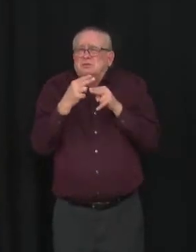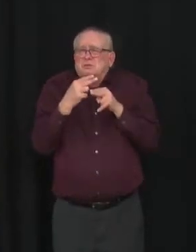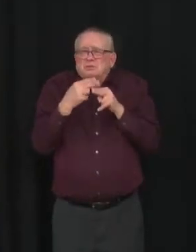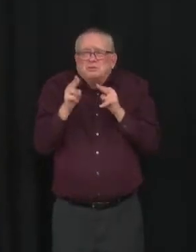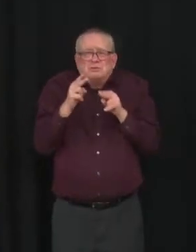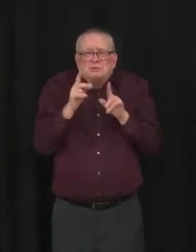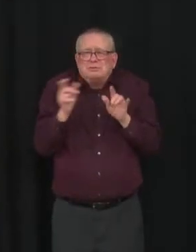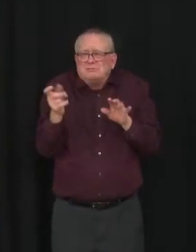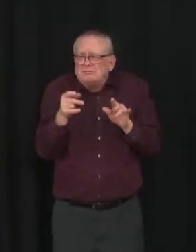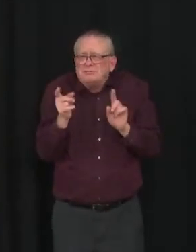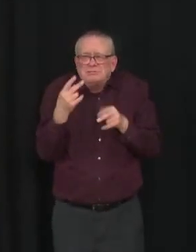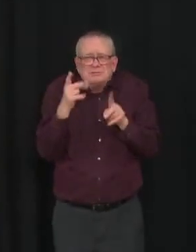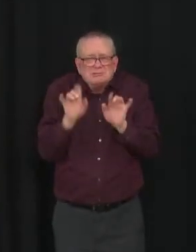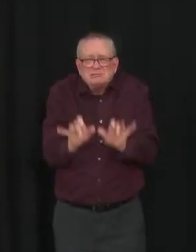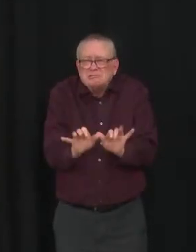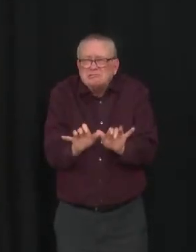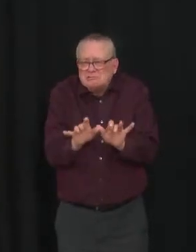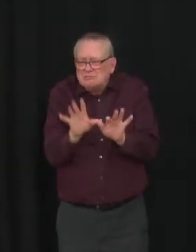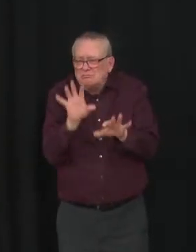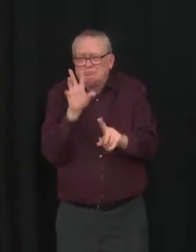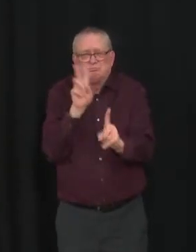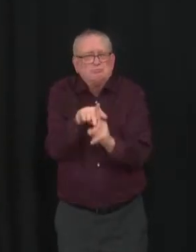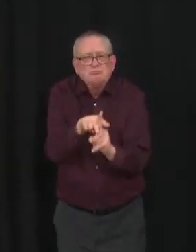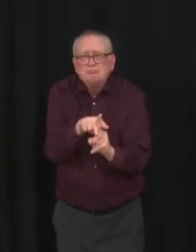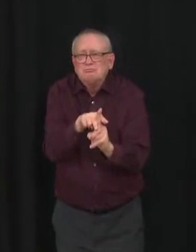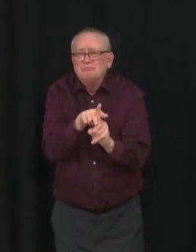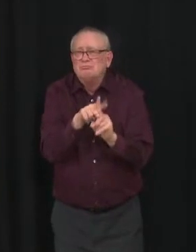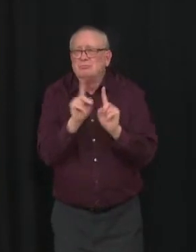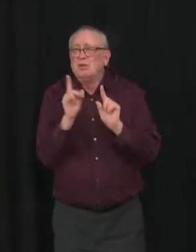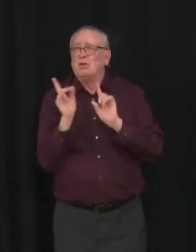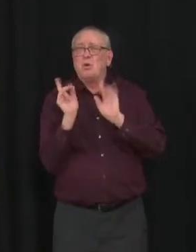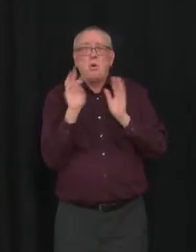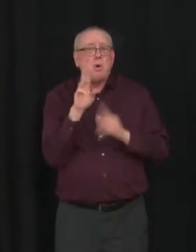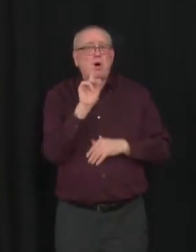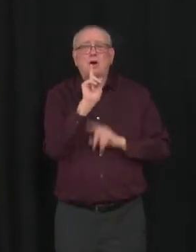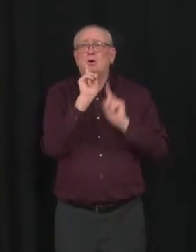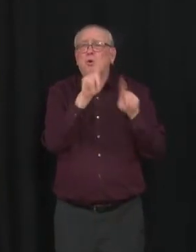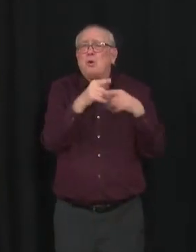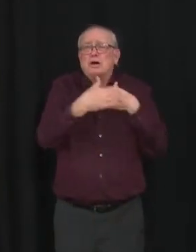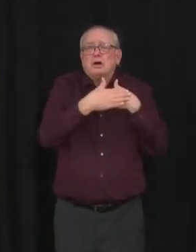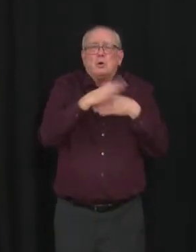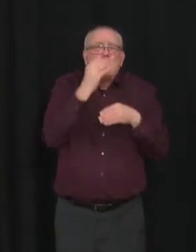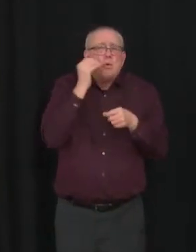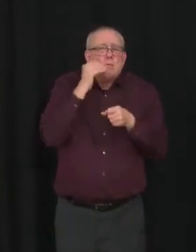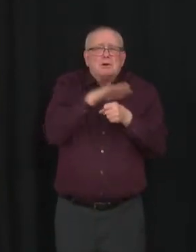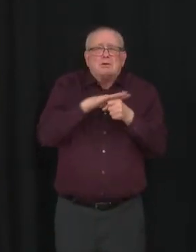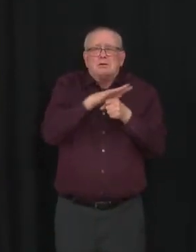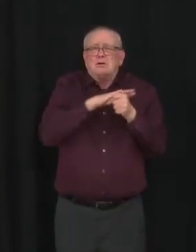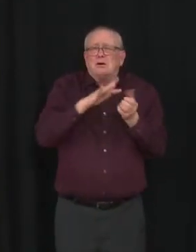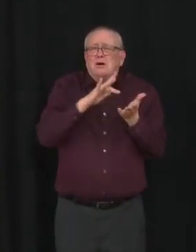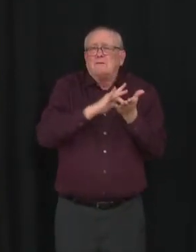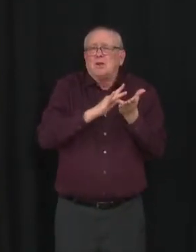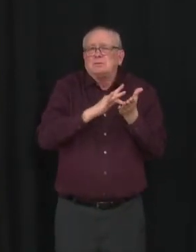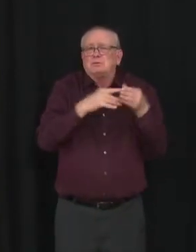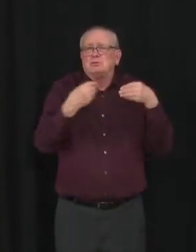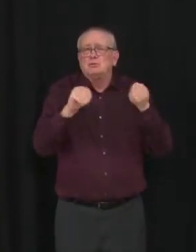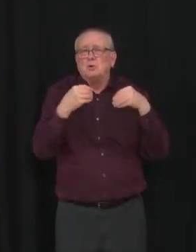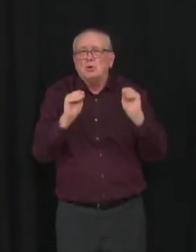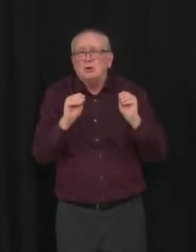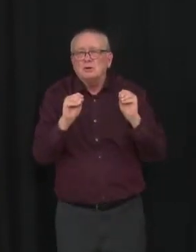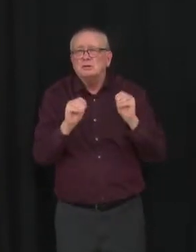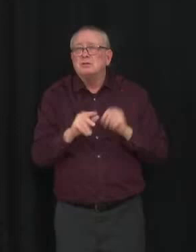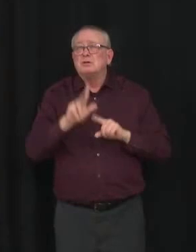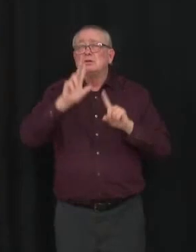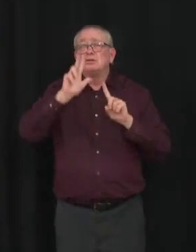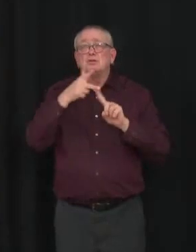booking tool or visit a local pharmacy that is administering vaccines. Getting that 3rd shot is the most effective thing that